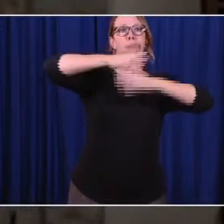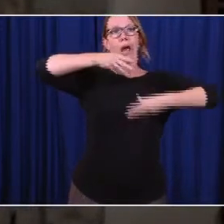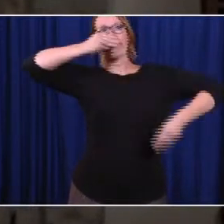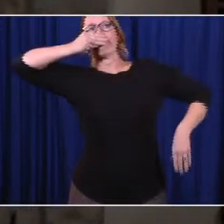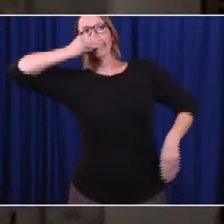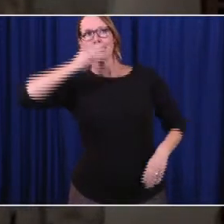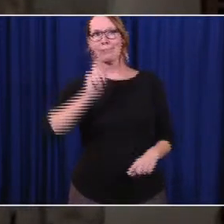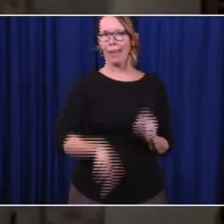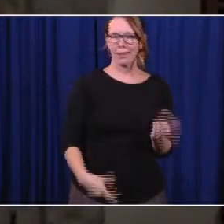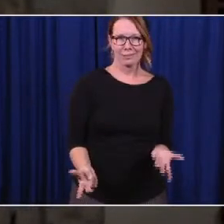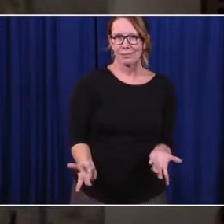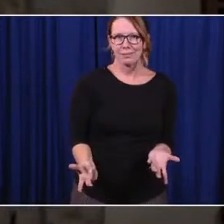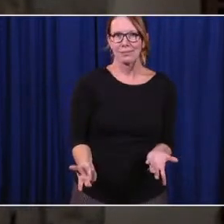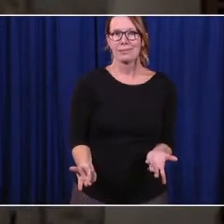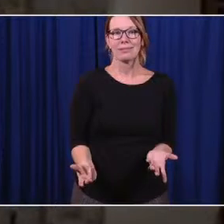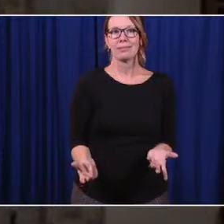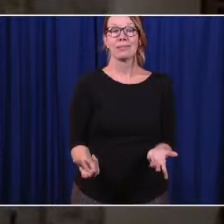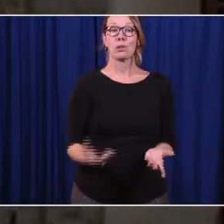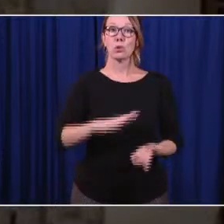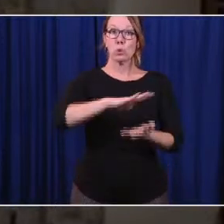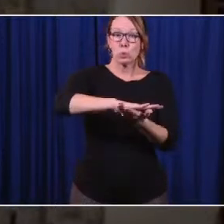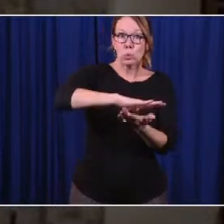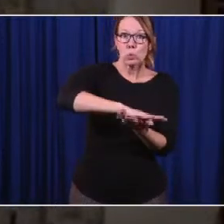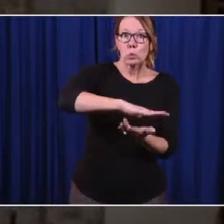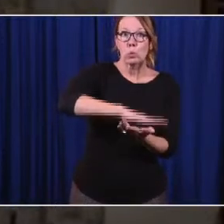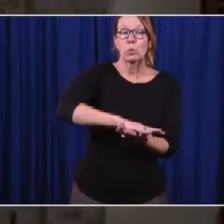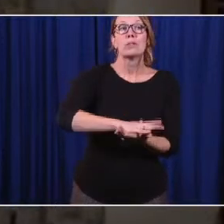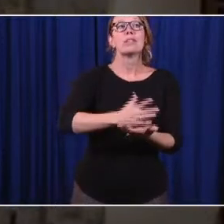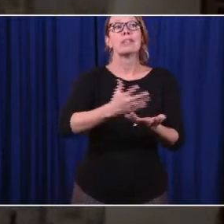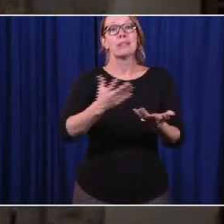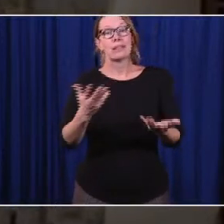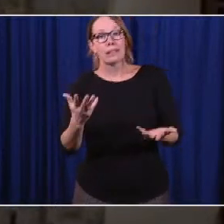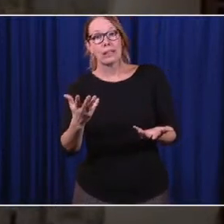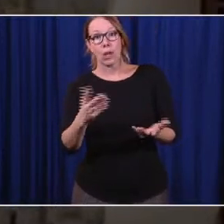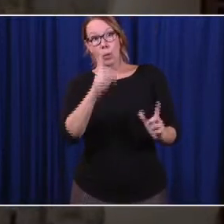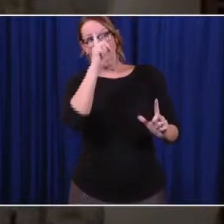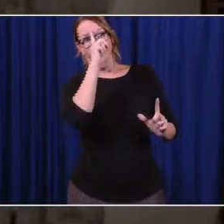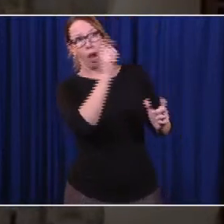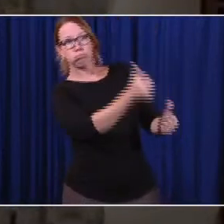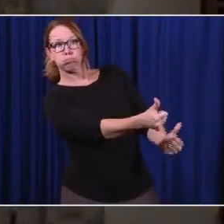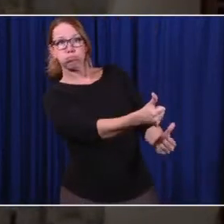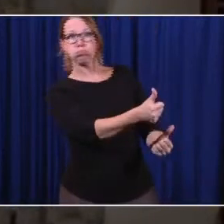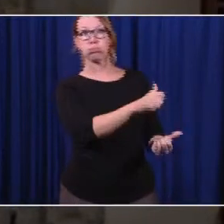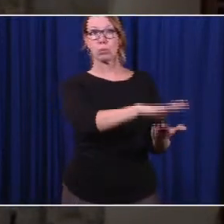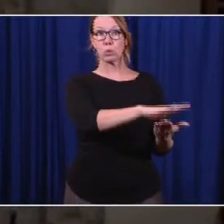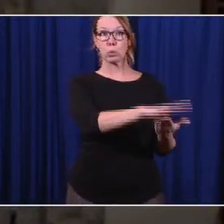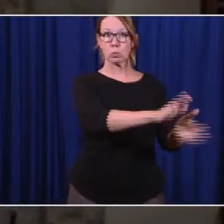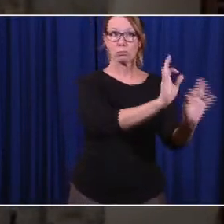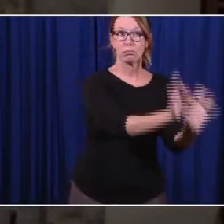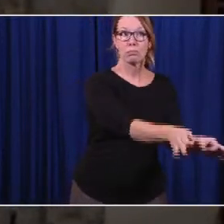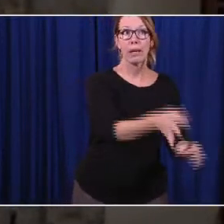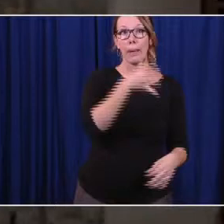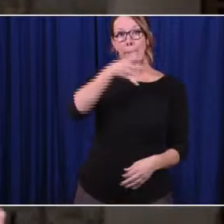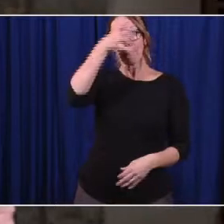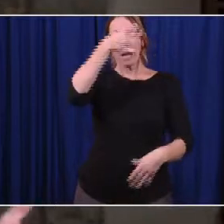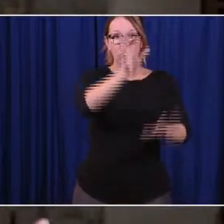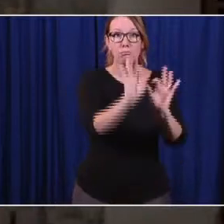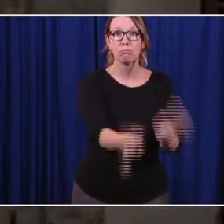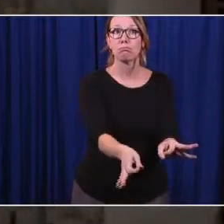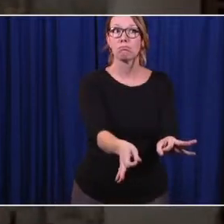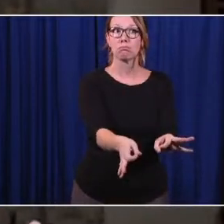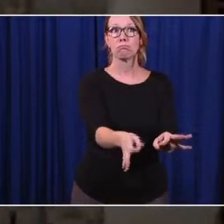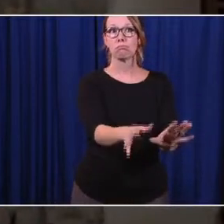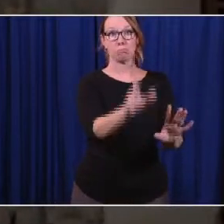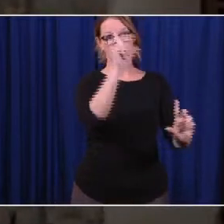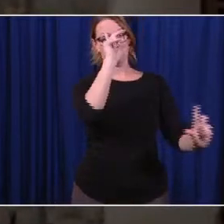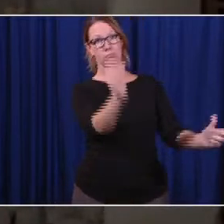schools. And what's happening is that schools, we've left it to the schools and to the parents to make the decision about what the